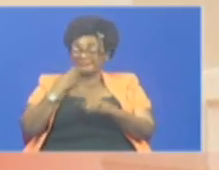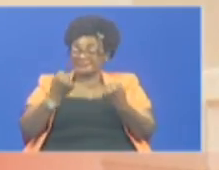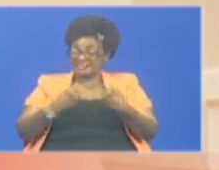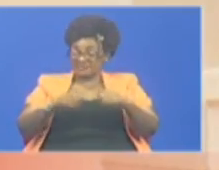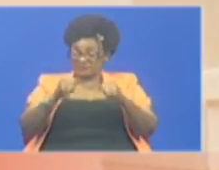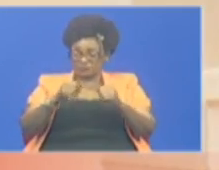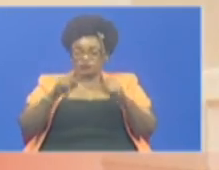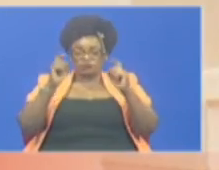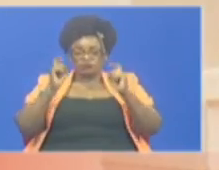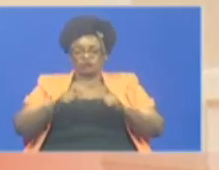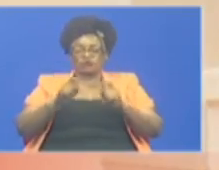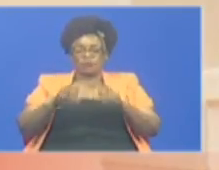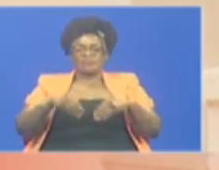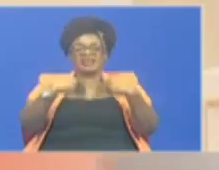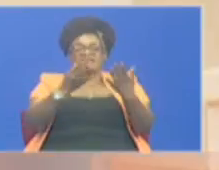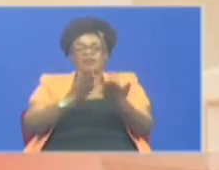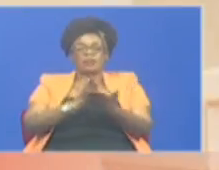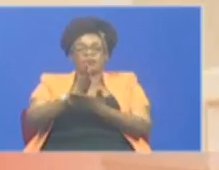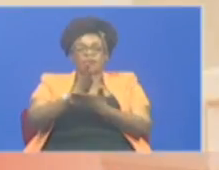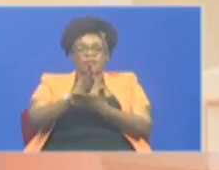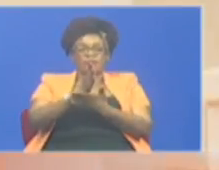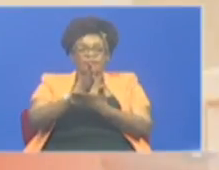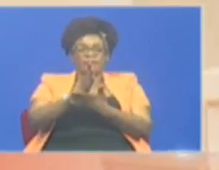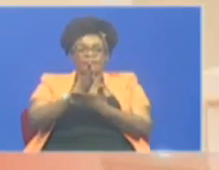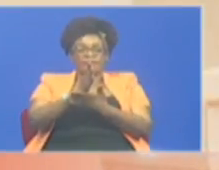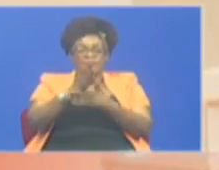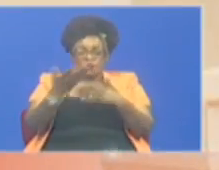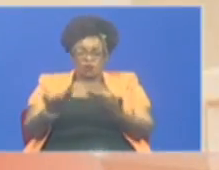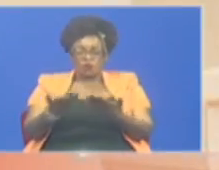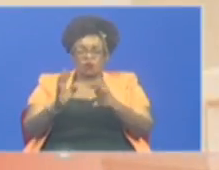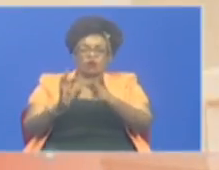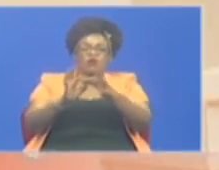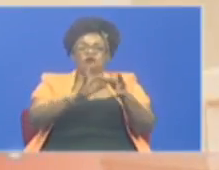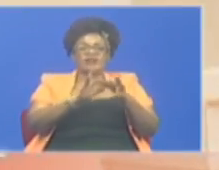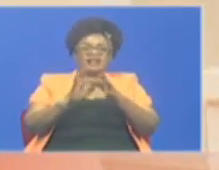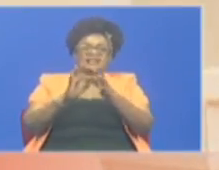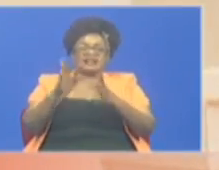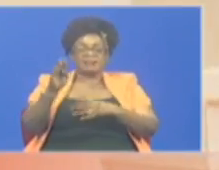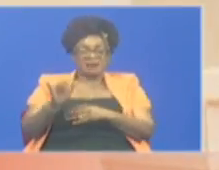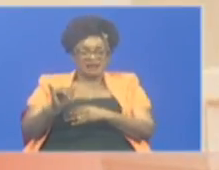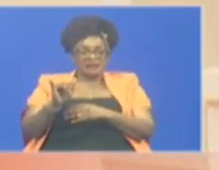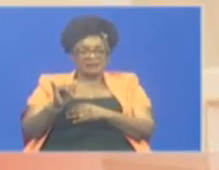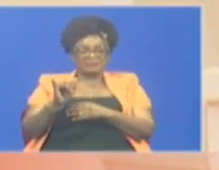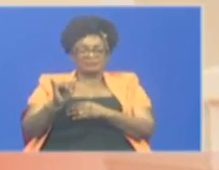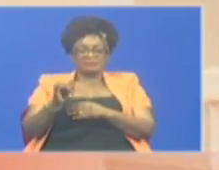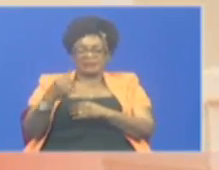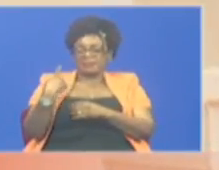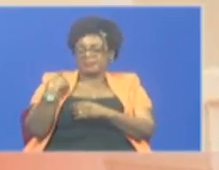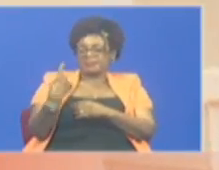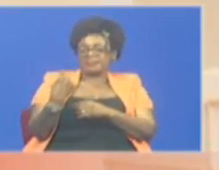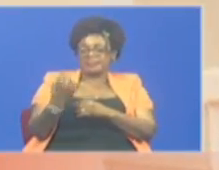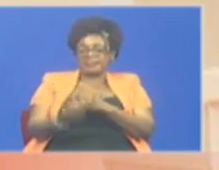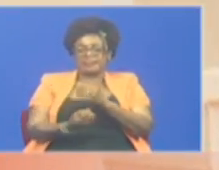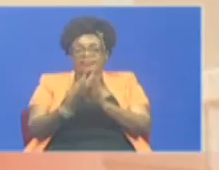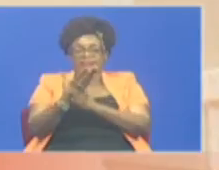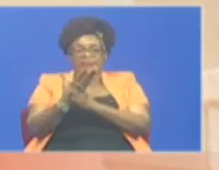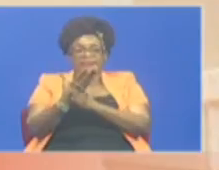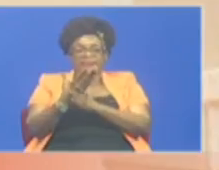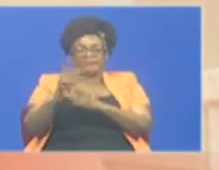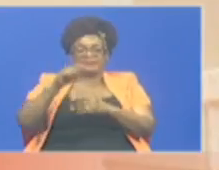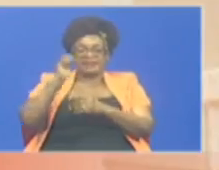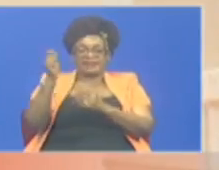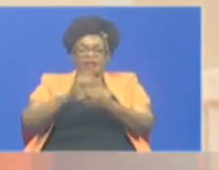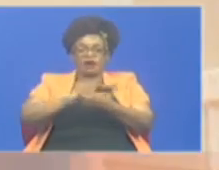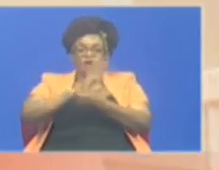channeled through or coordinated by the recently established Kenya